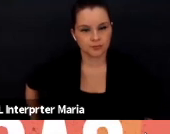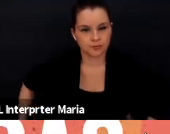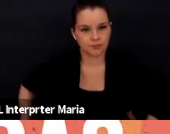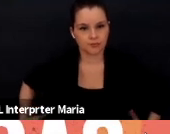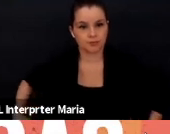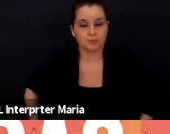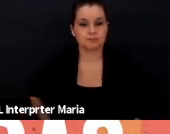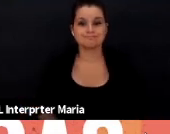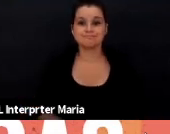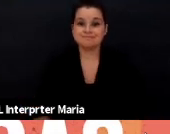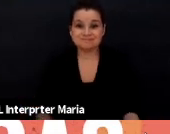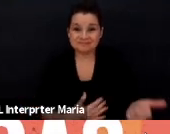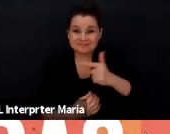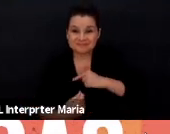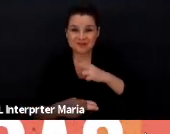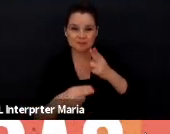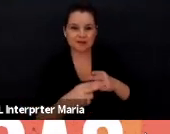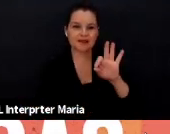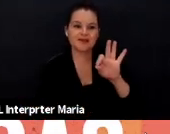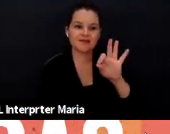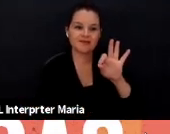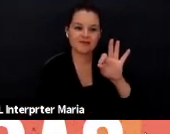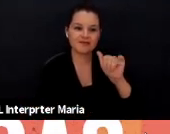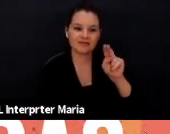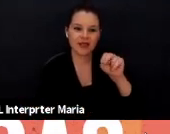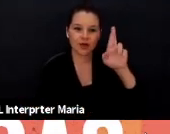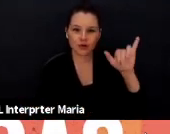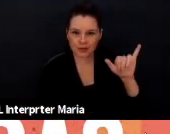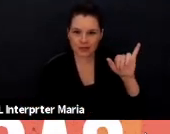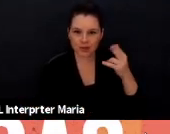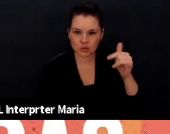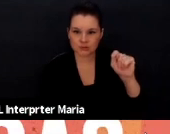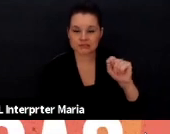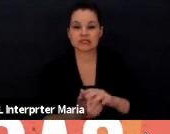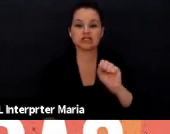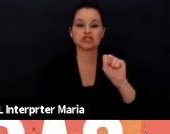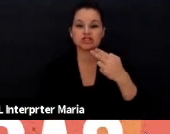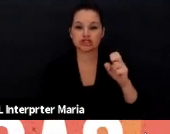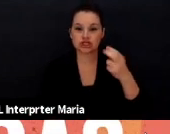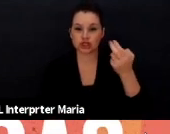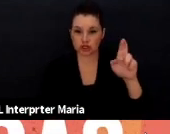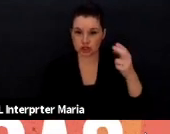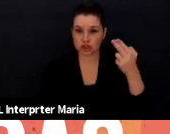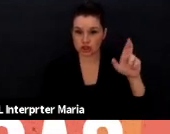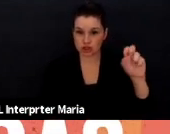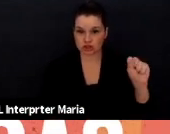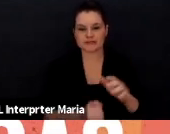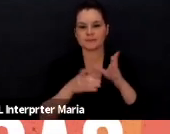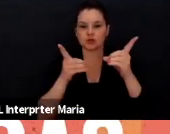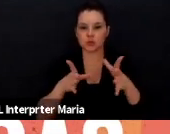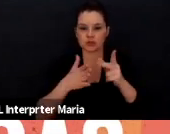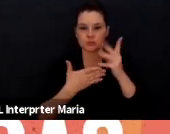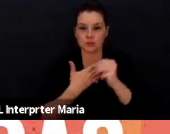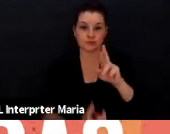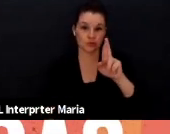Great, I'll go next. My name is Flannery Houston. My pronouns are she, her, hers, and I am the Director of Programs for